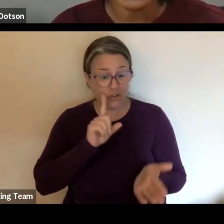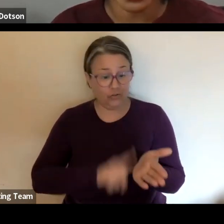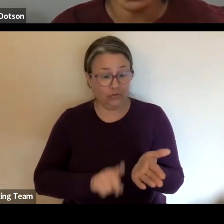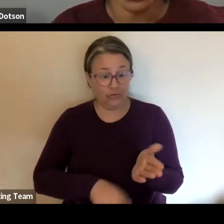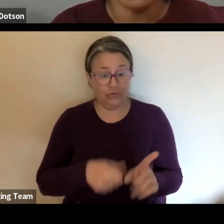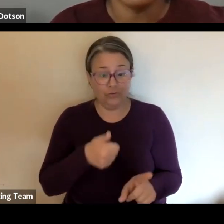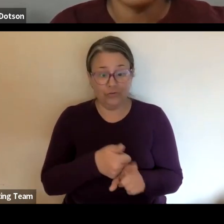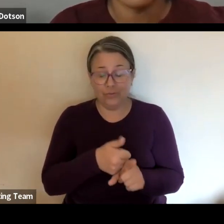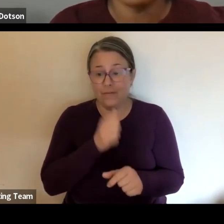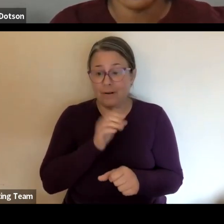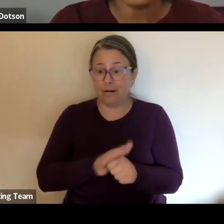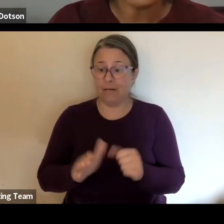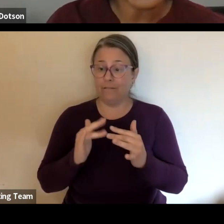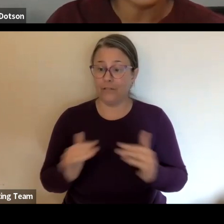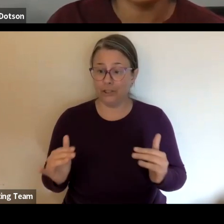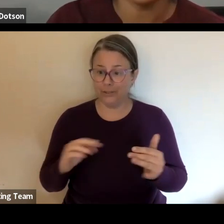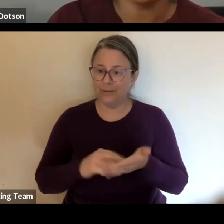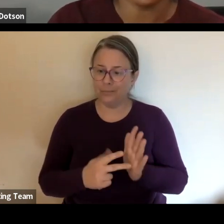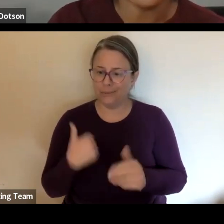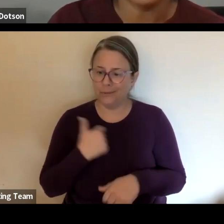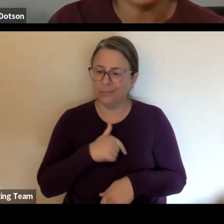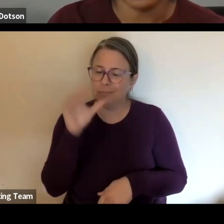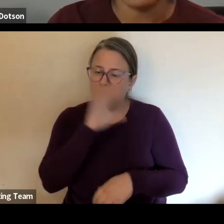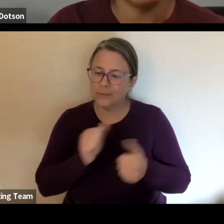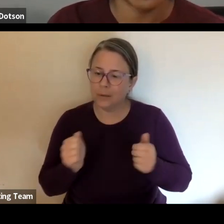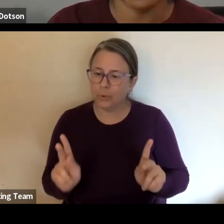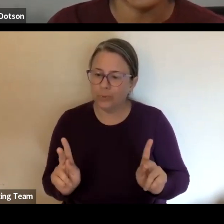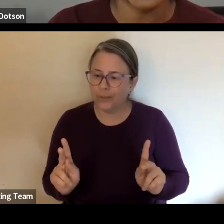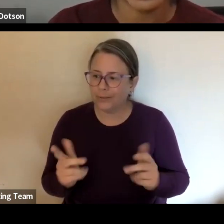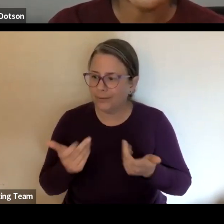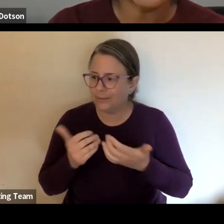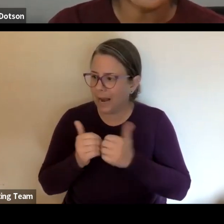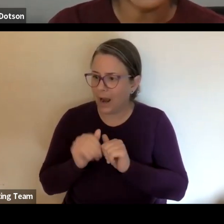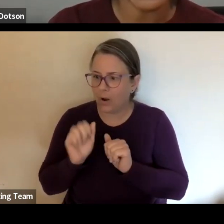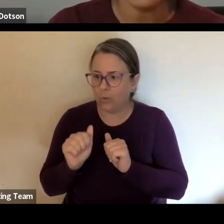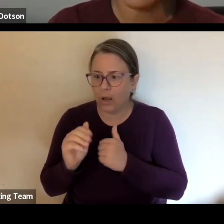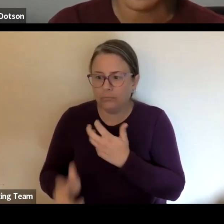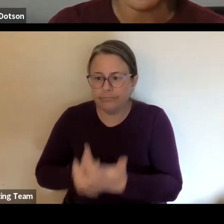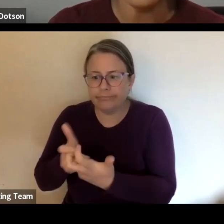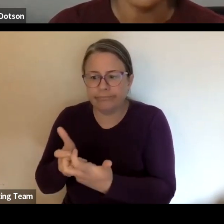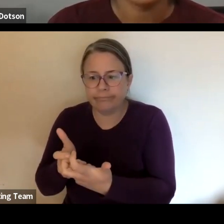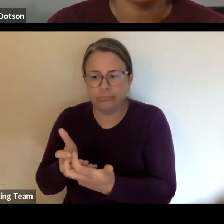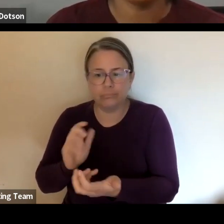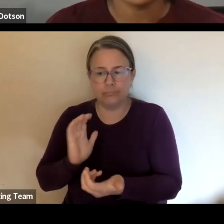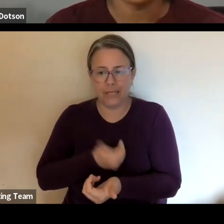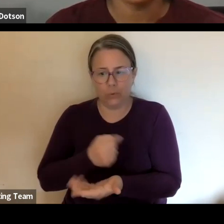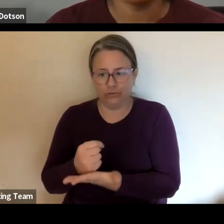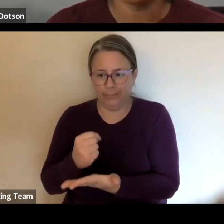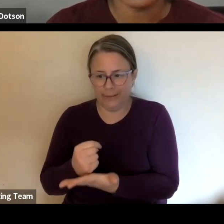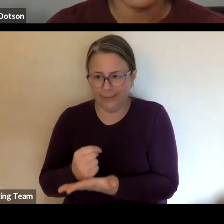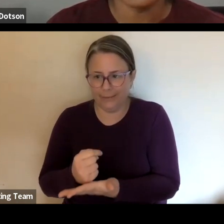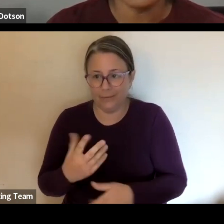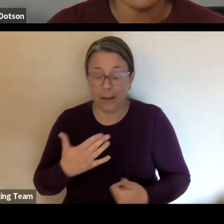personalize our treatments. So since I am a clinical psychologist by training, I'm licensed in the